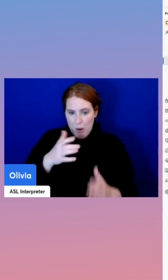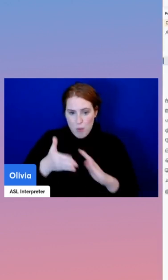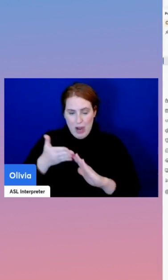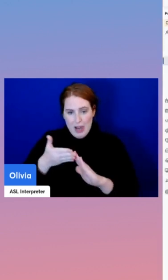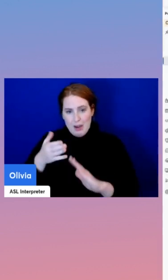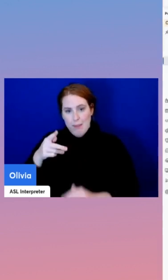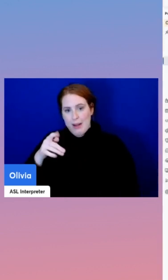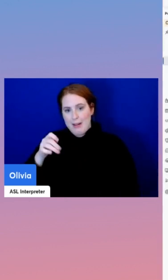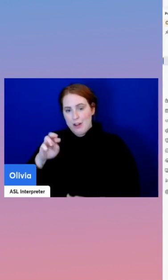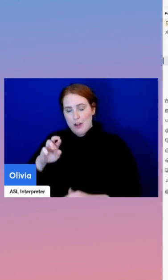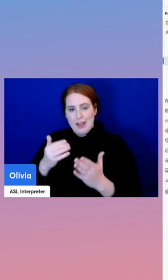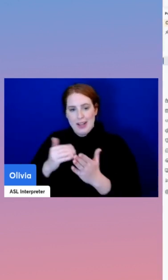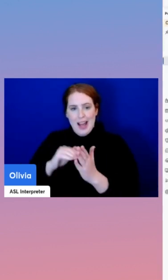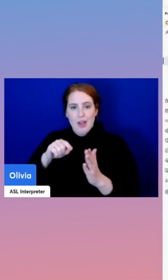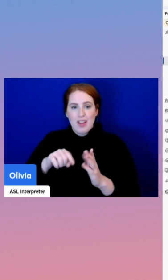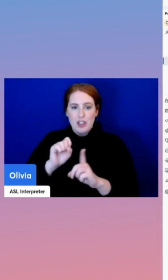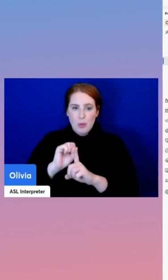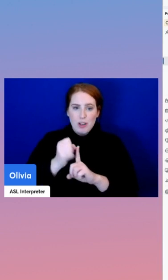production channel.